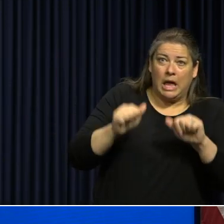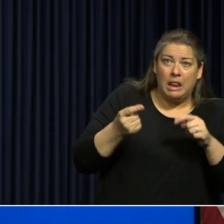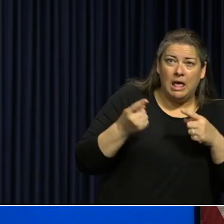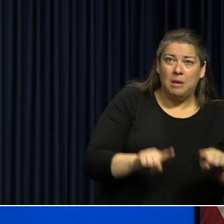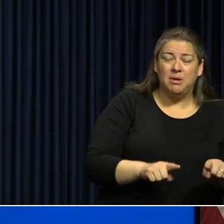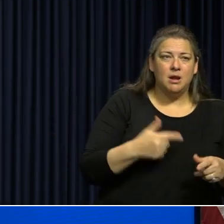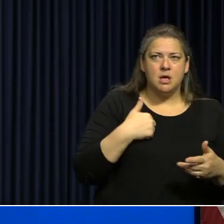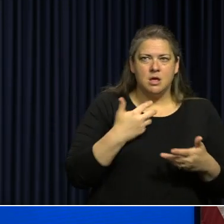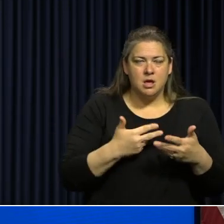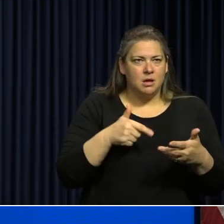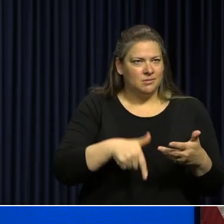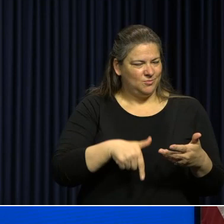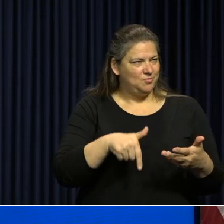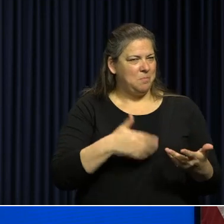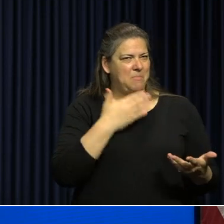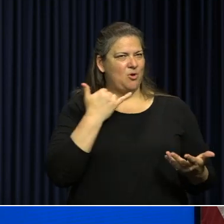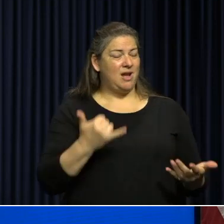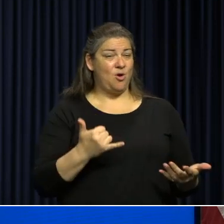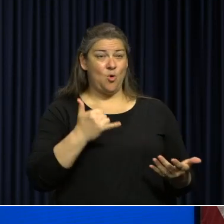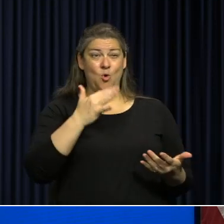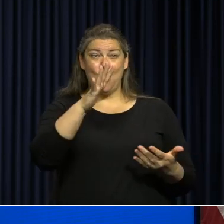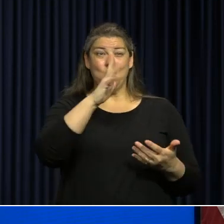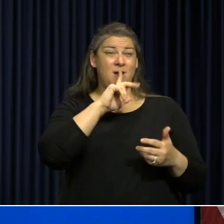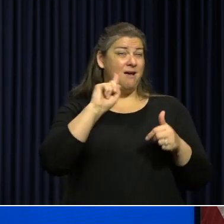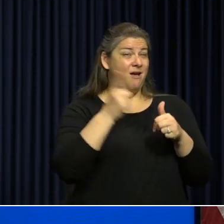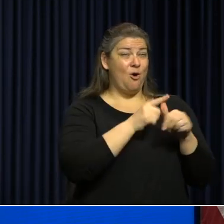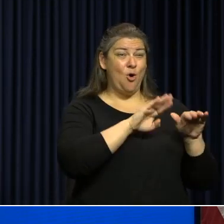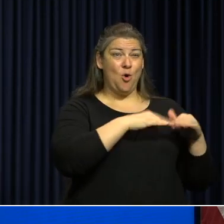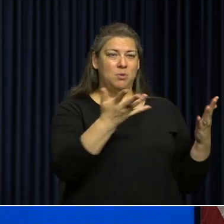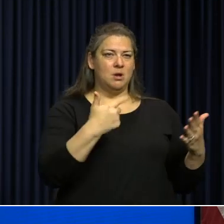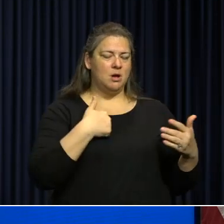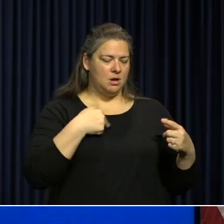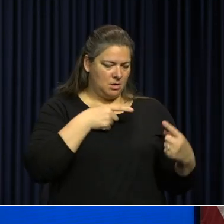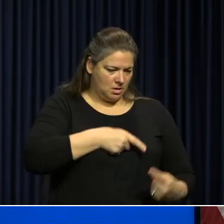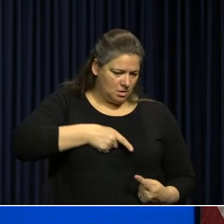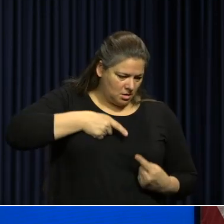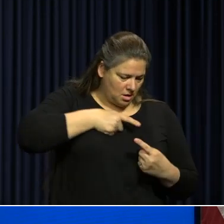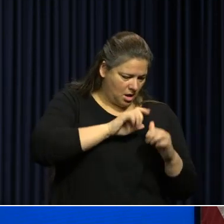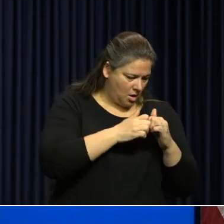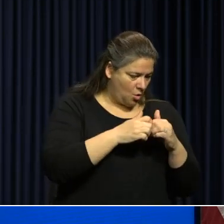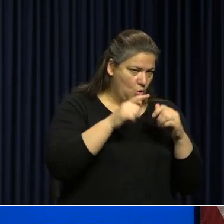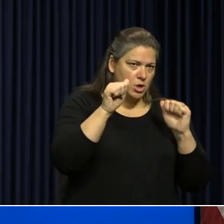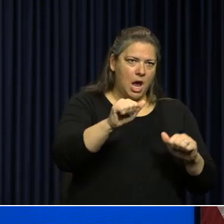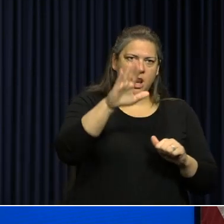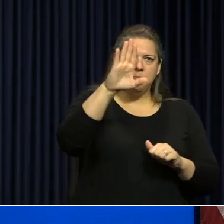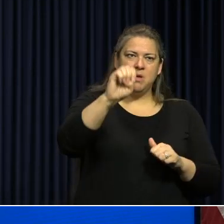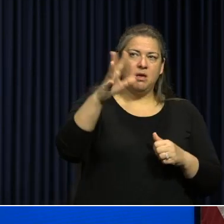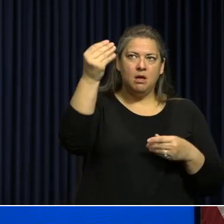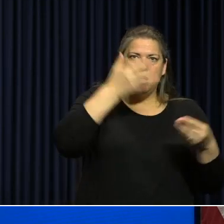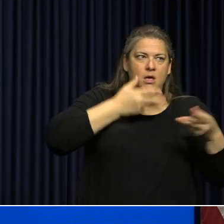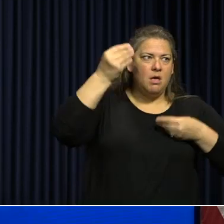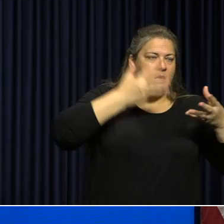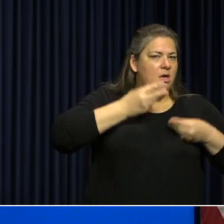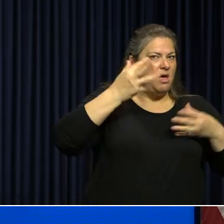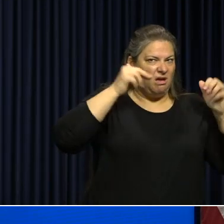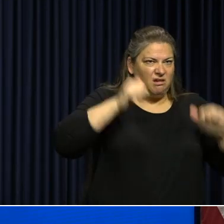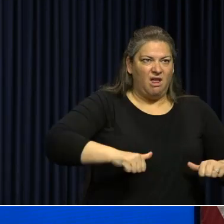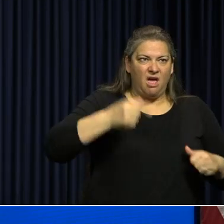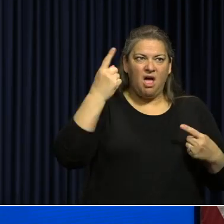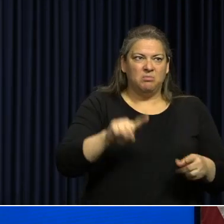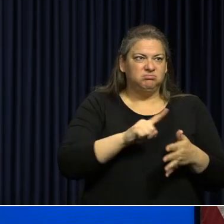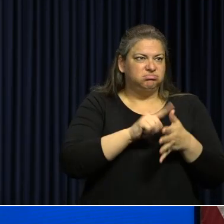struggled in those early couple of weeks about the type of devastation that everybody was telling us that we could